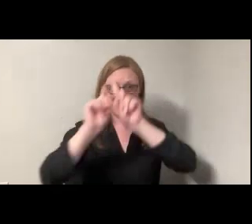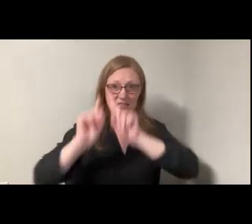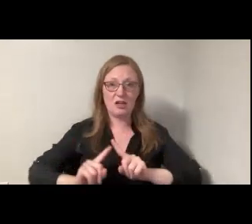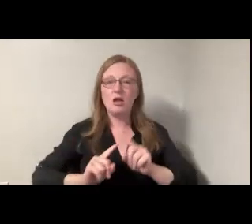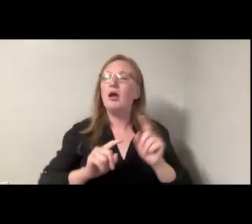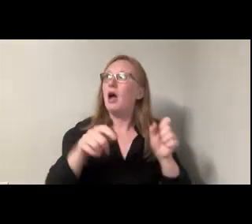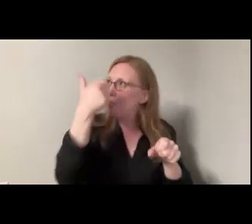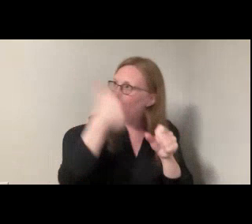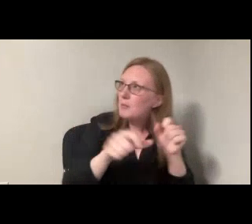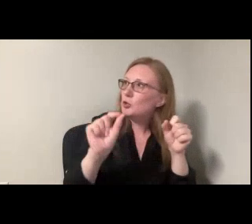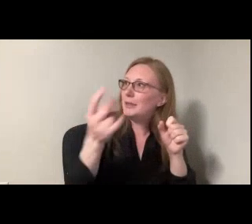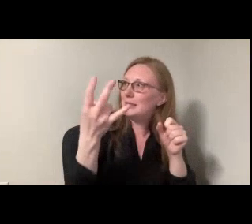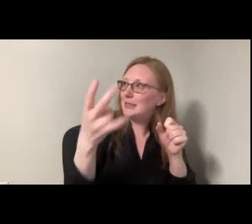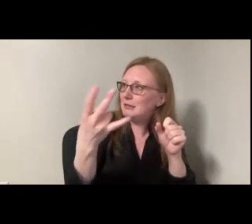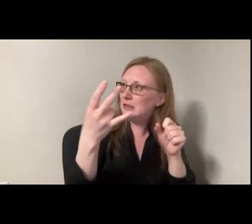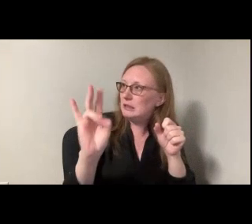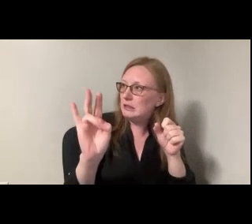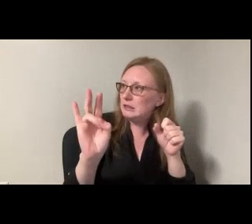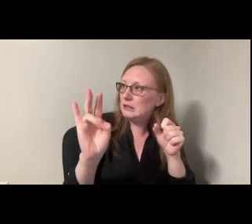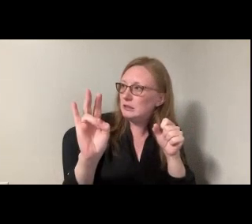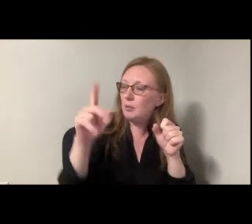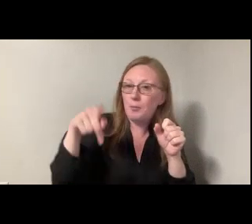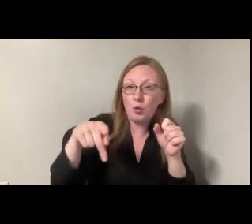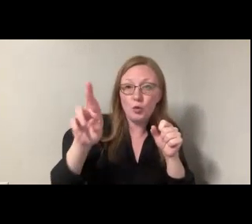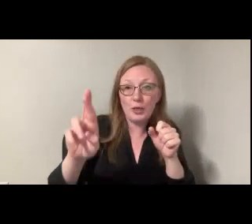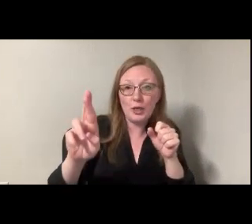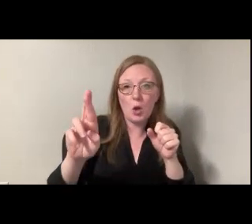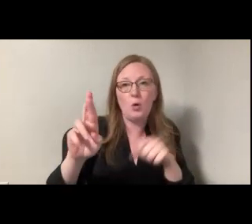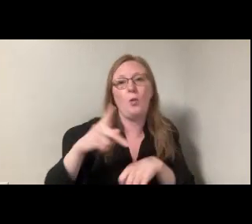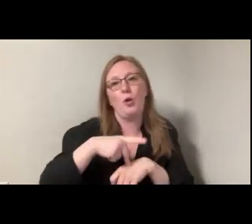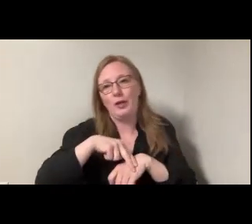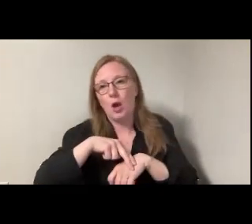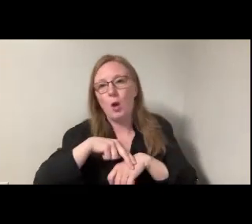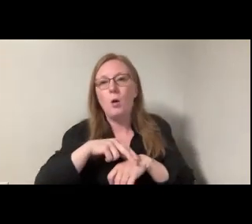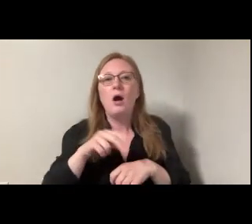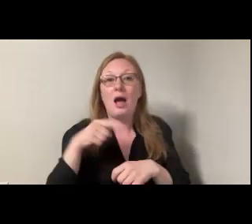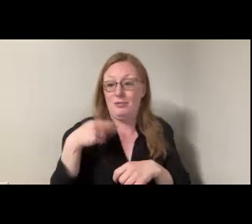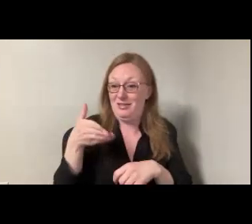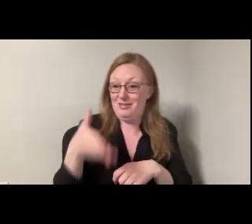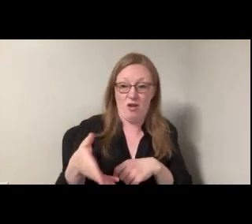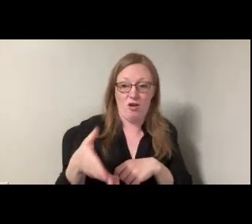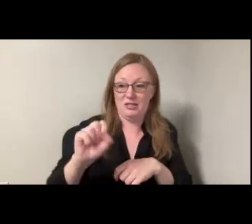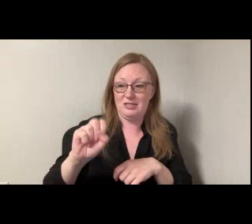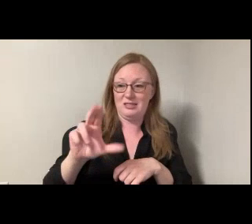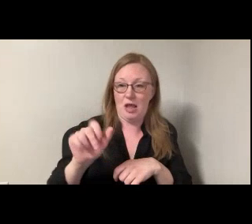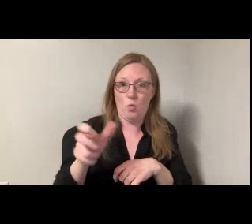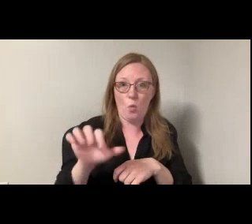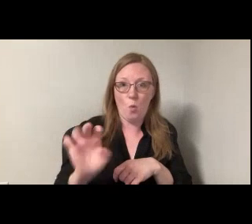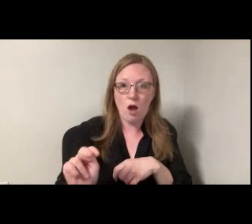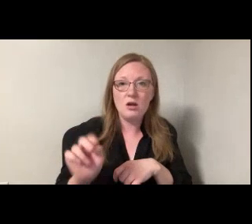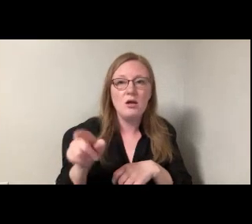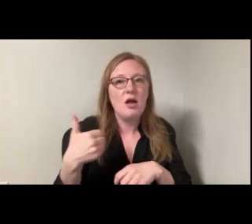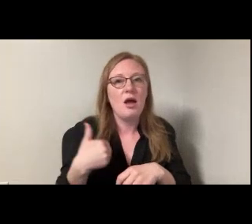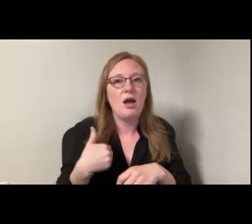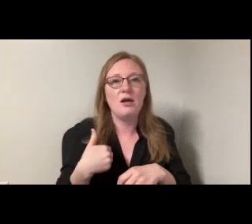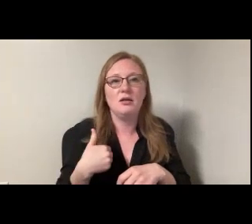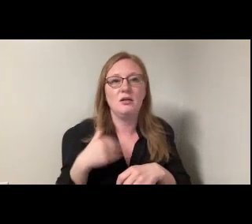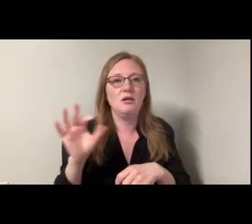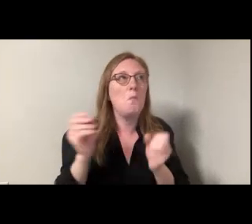2017 at the Puerto Rico San Juan Convention Center. That when I was there was more